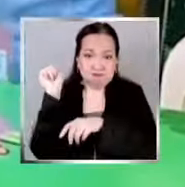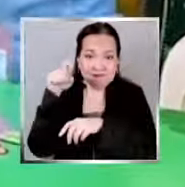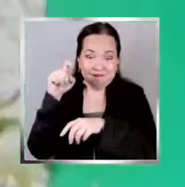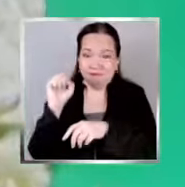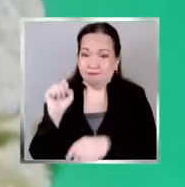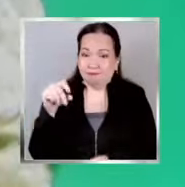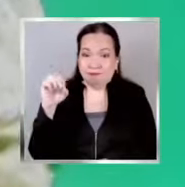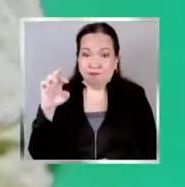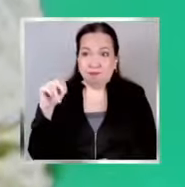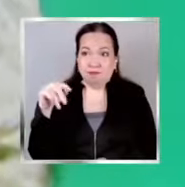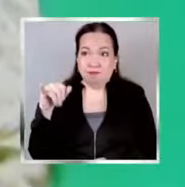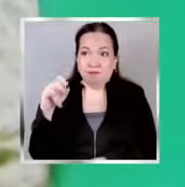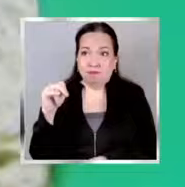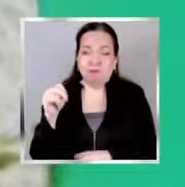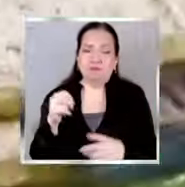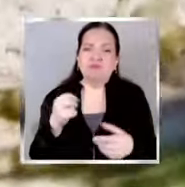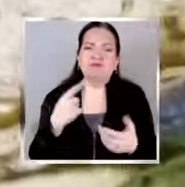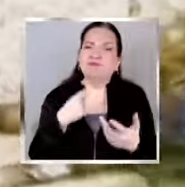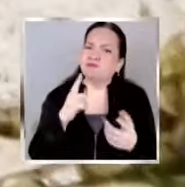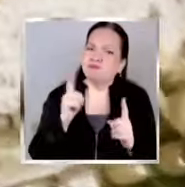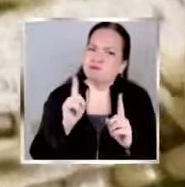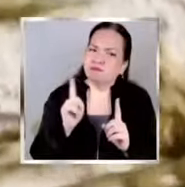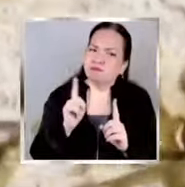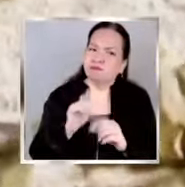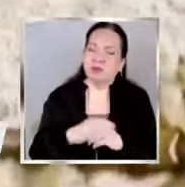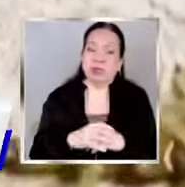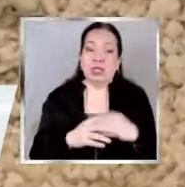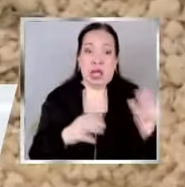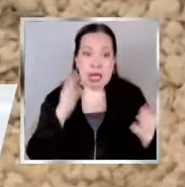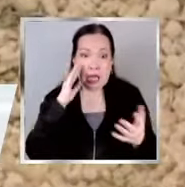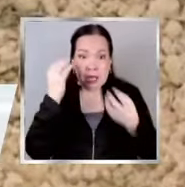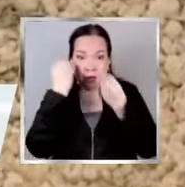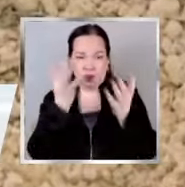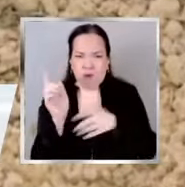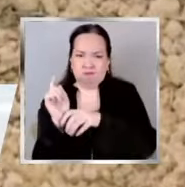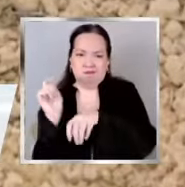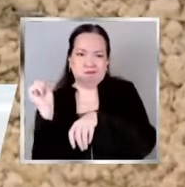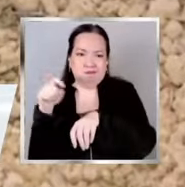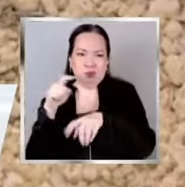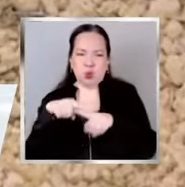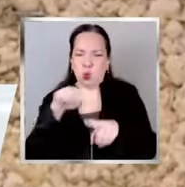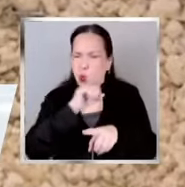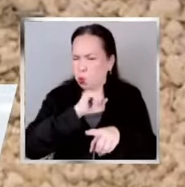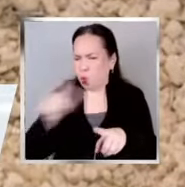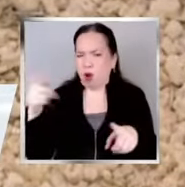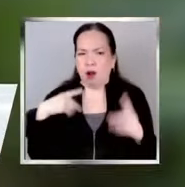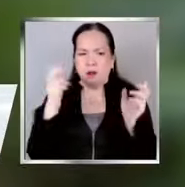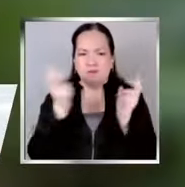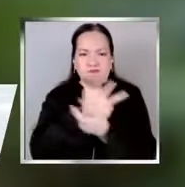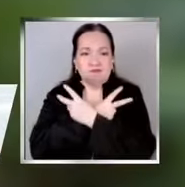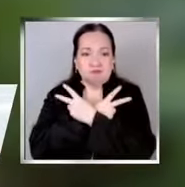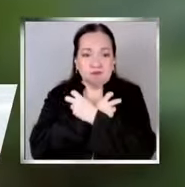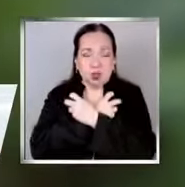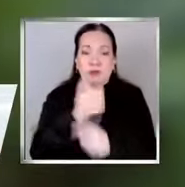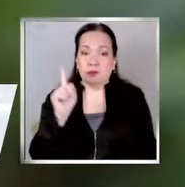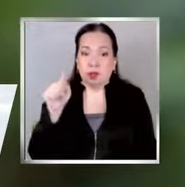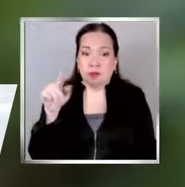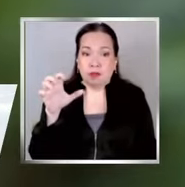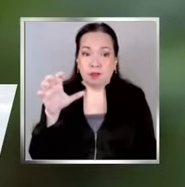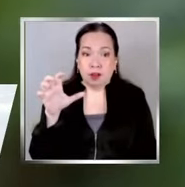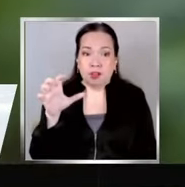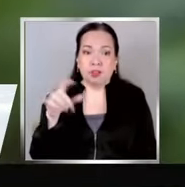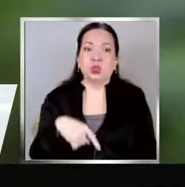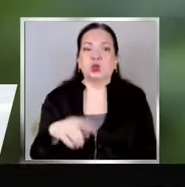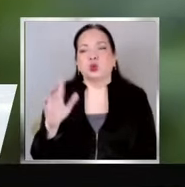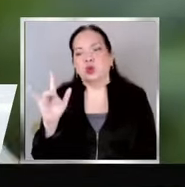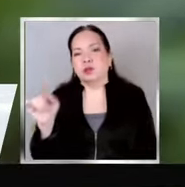na? Alam niyo ba na lahat ng species sa scorpion ay merong venom? Out of the 1,500 species ng scorpion, 25 hanggang 30 lamang ang